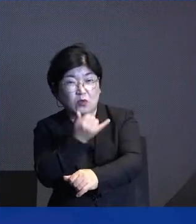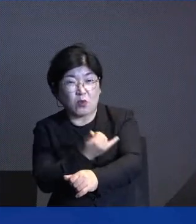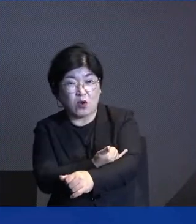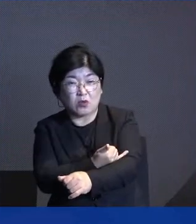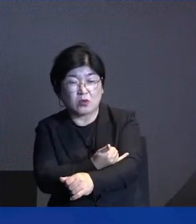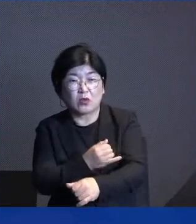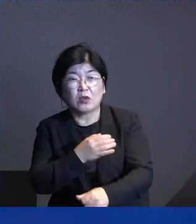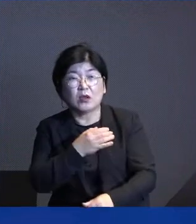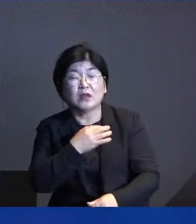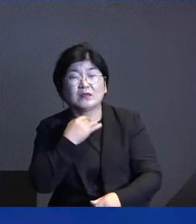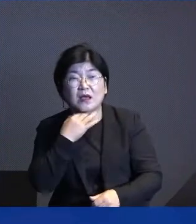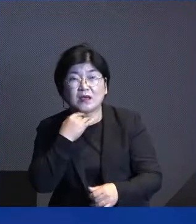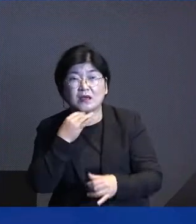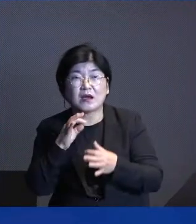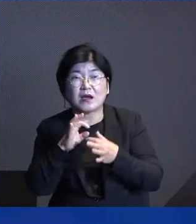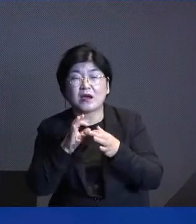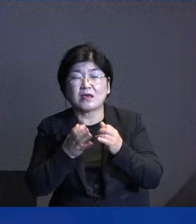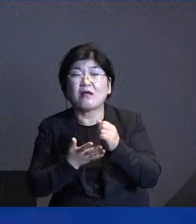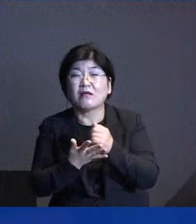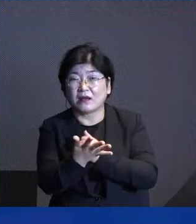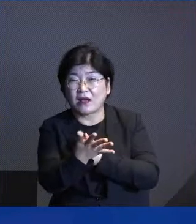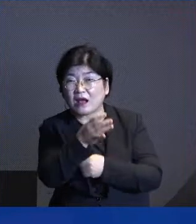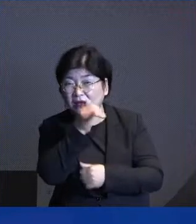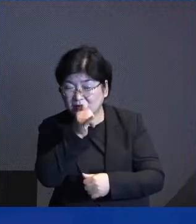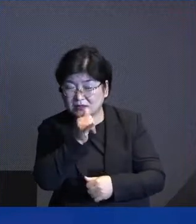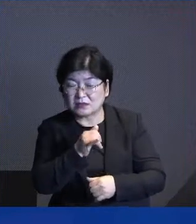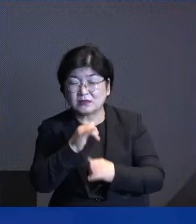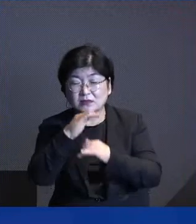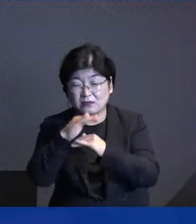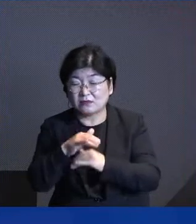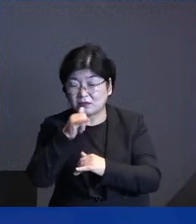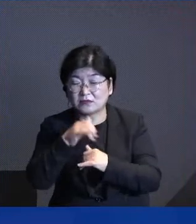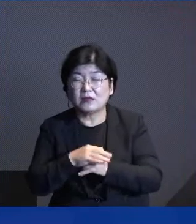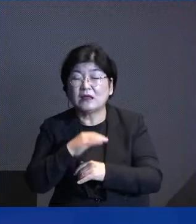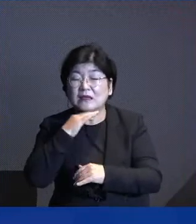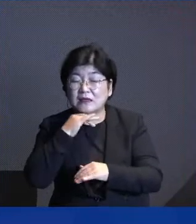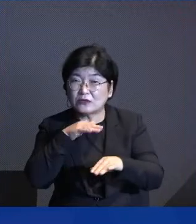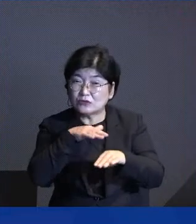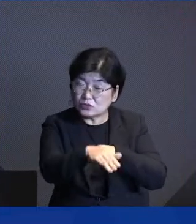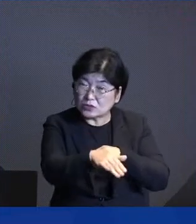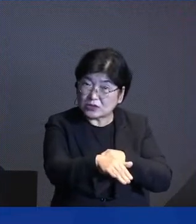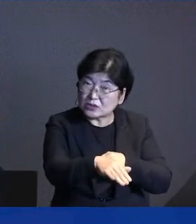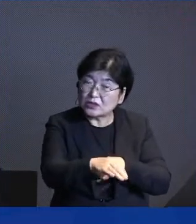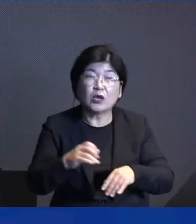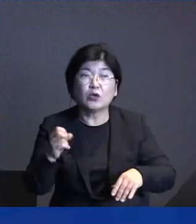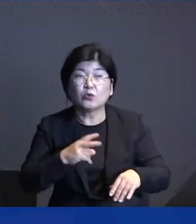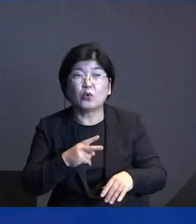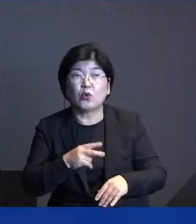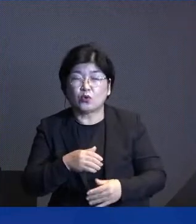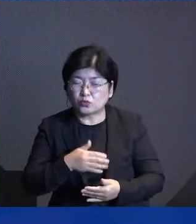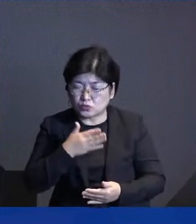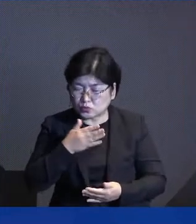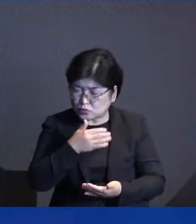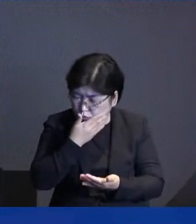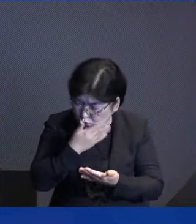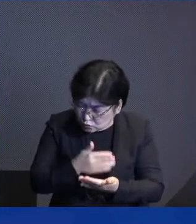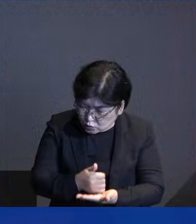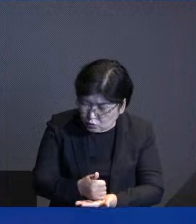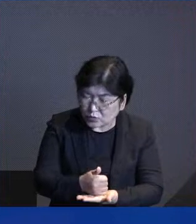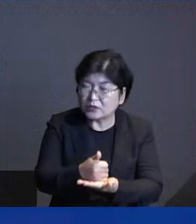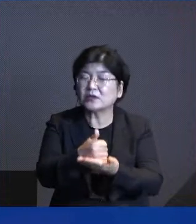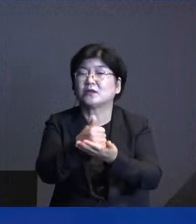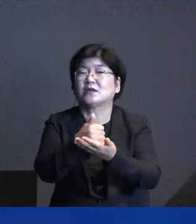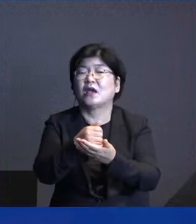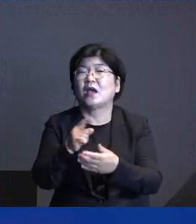see on the screen is an intersection between how ageism and discrimination intersects